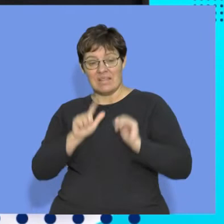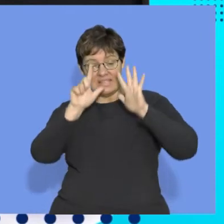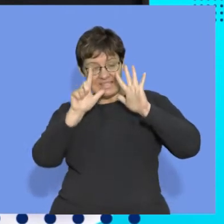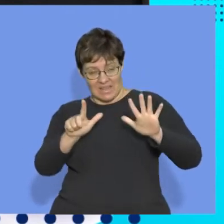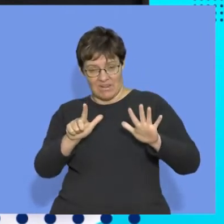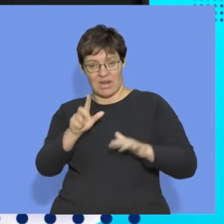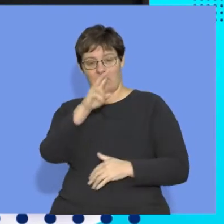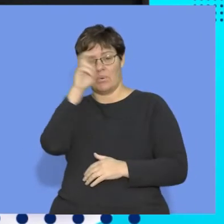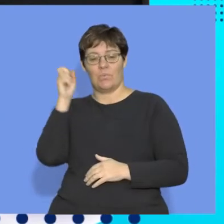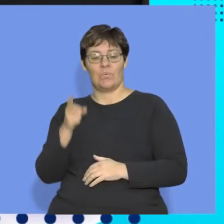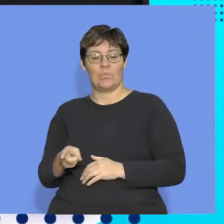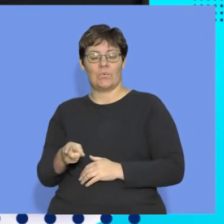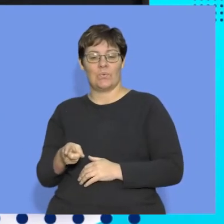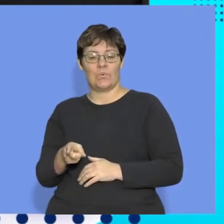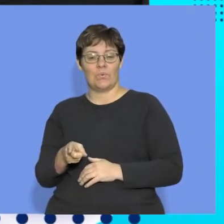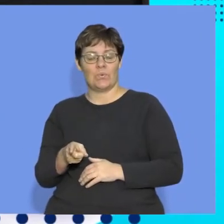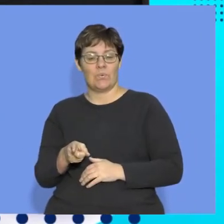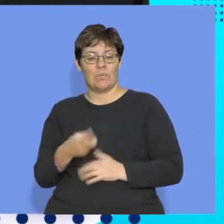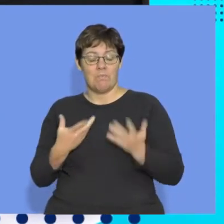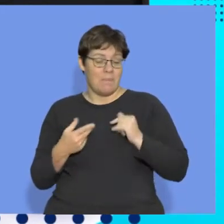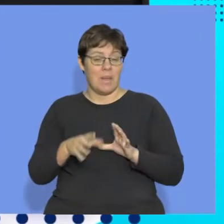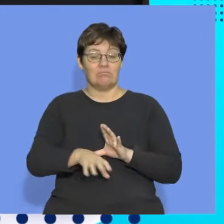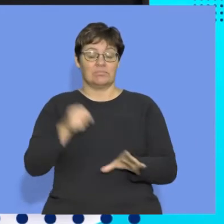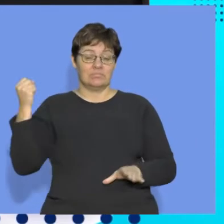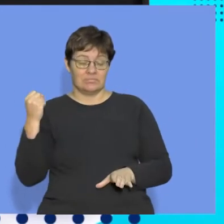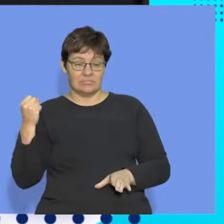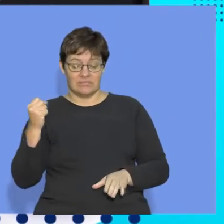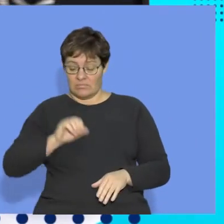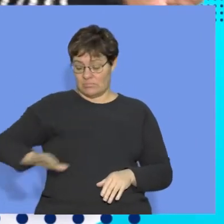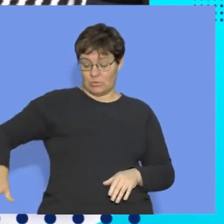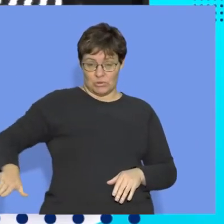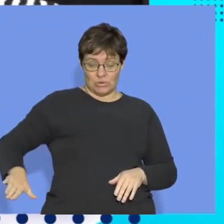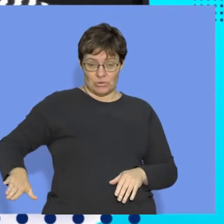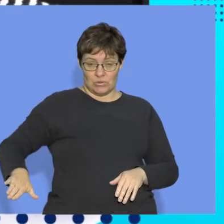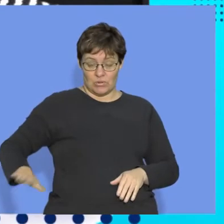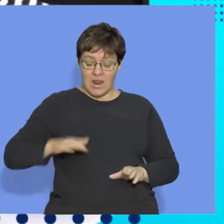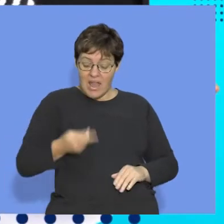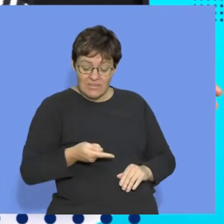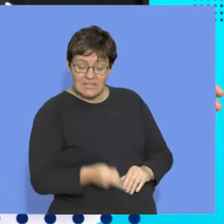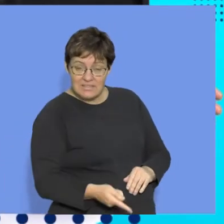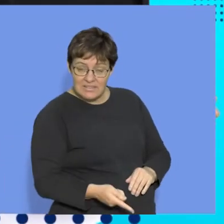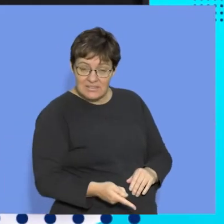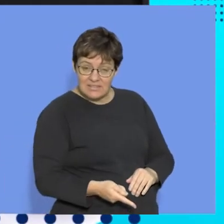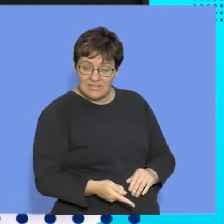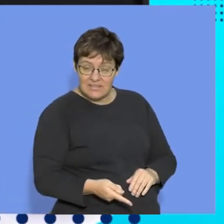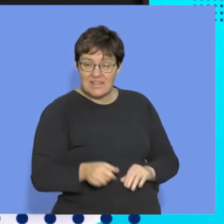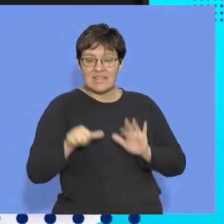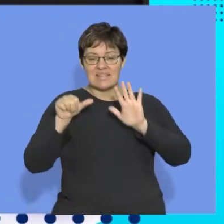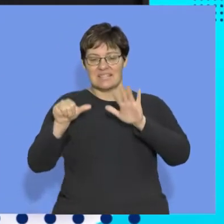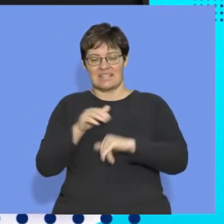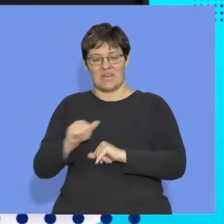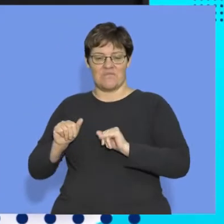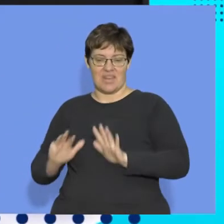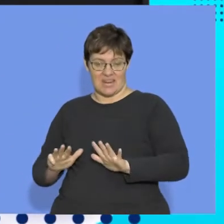we had 7 blue balls. What if I take blue? I put it aside. What